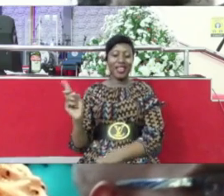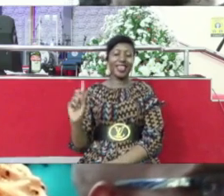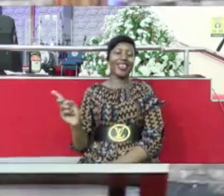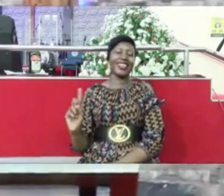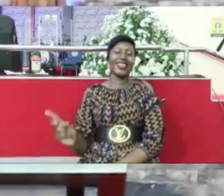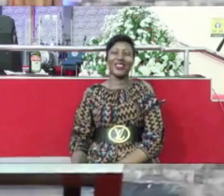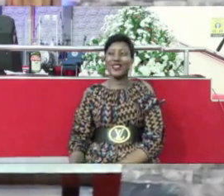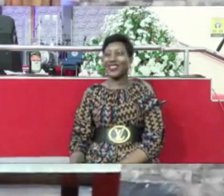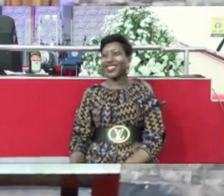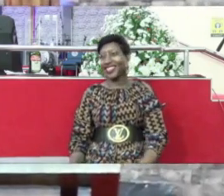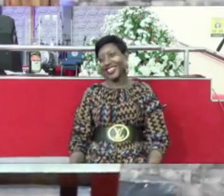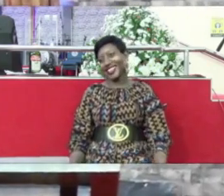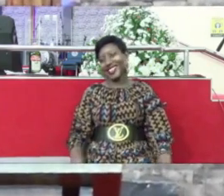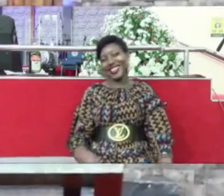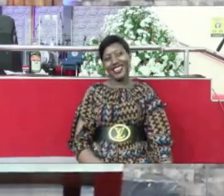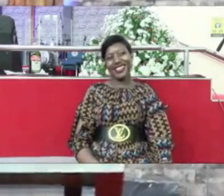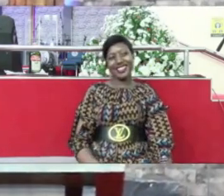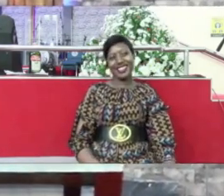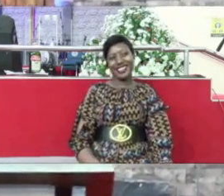Thank you.